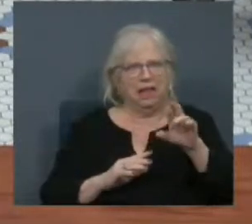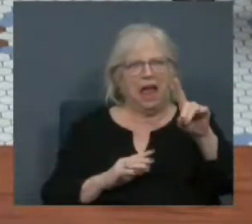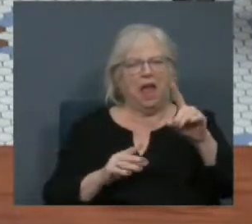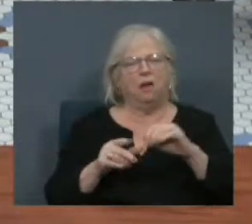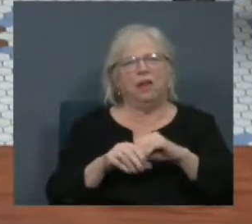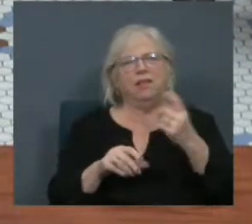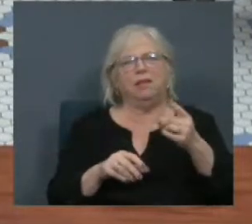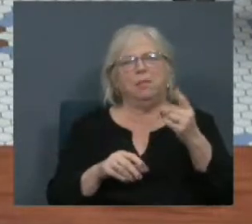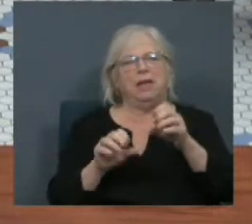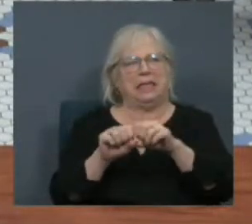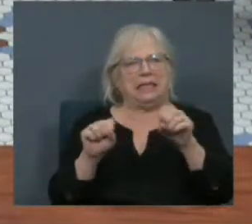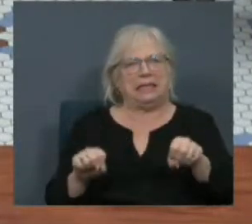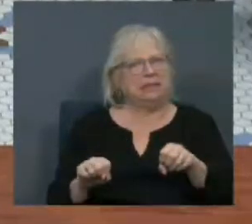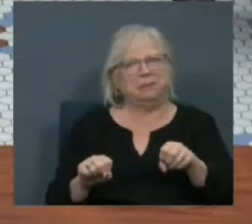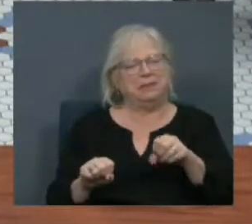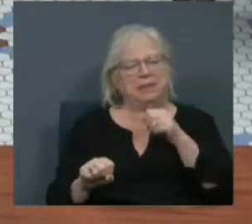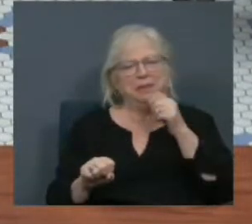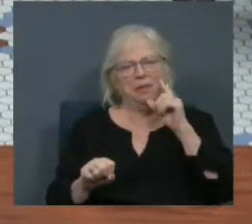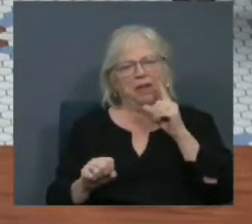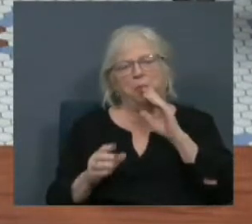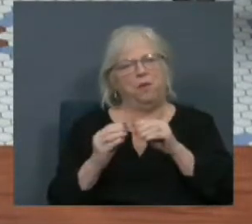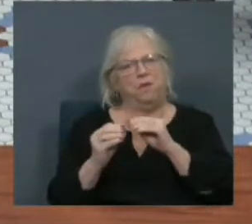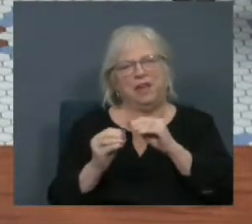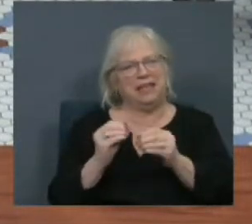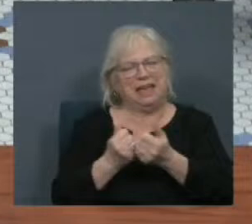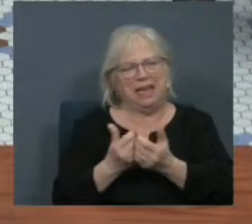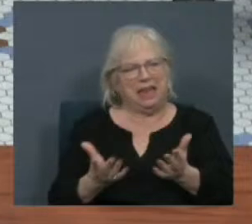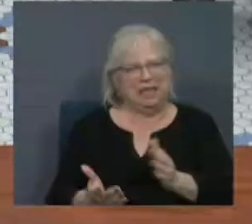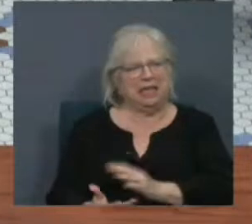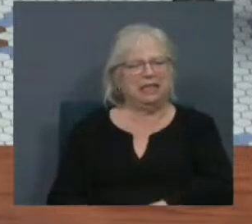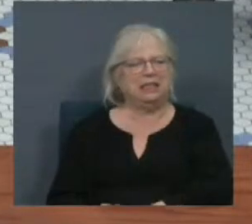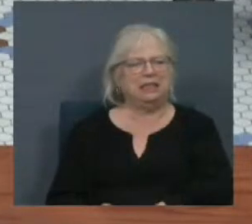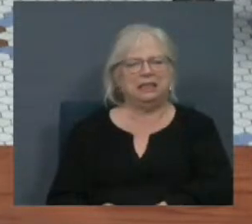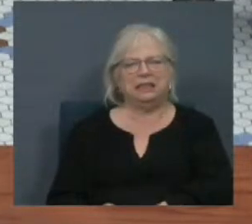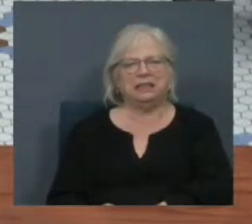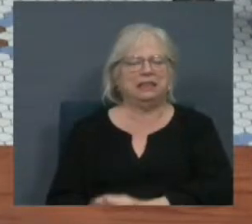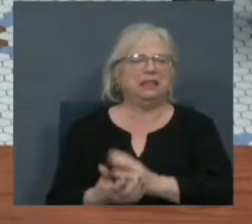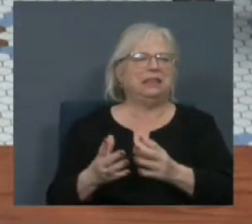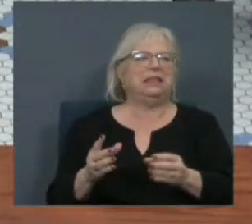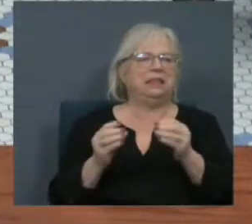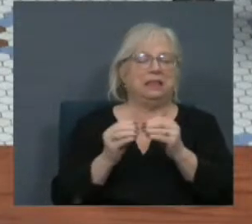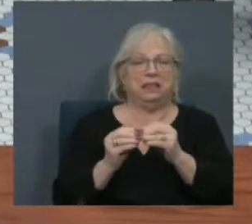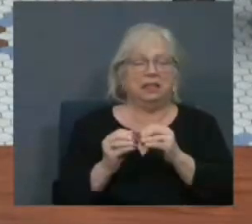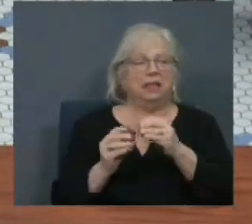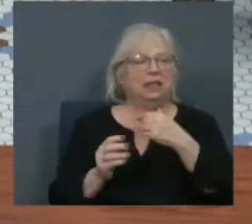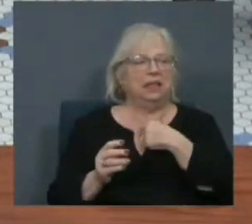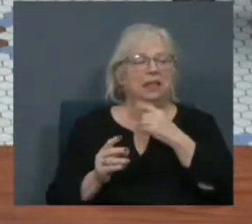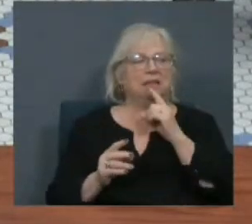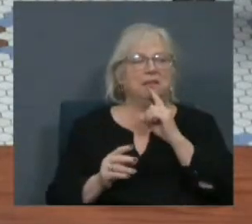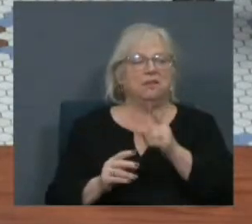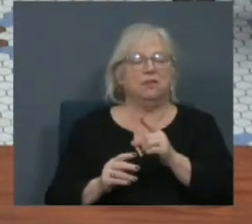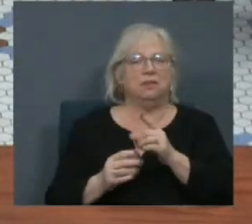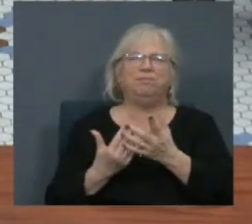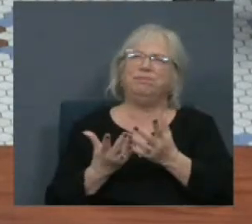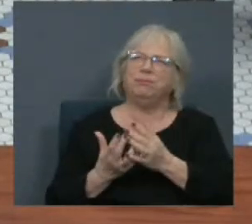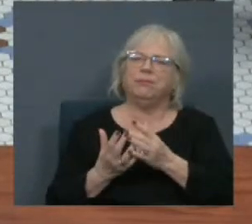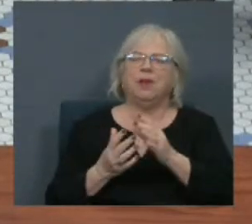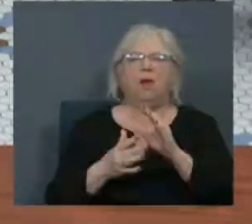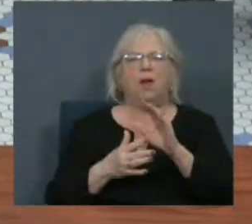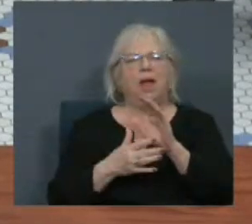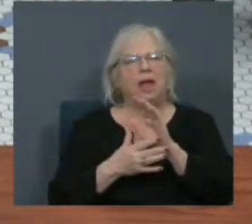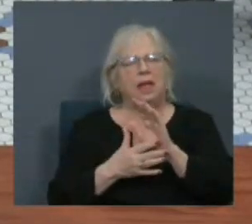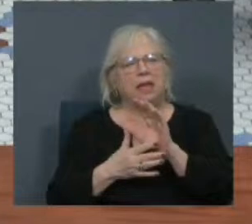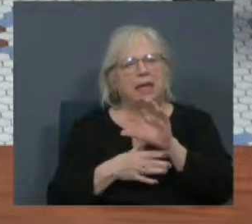system. I don't think it's gonna fix anything. And furthermore, I truly don't think, a camera